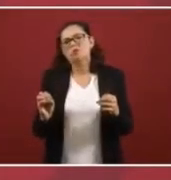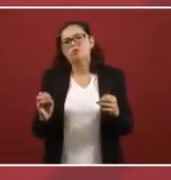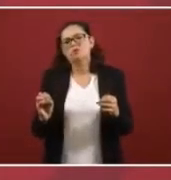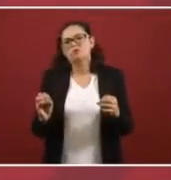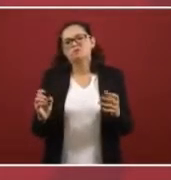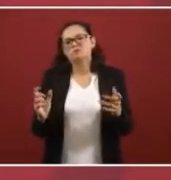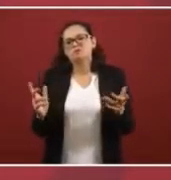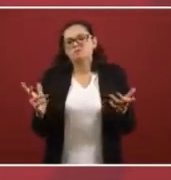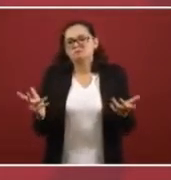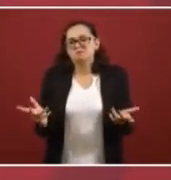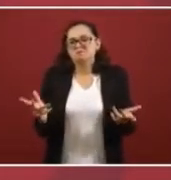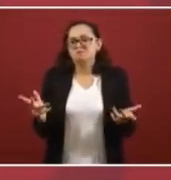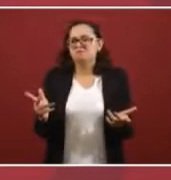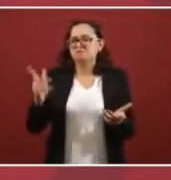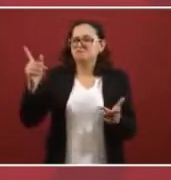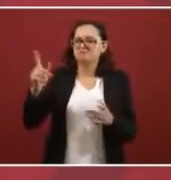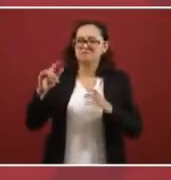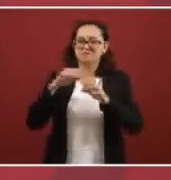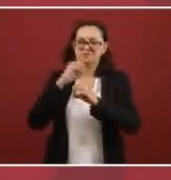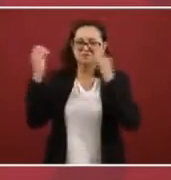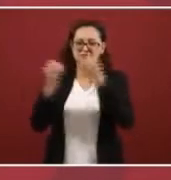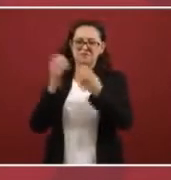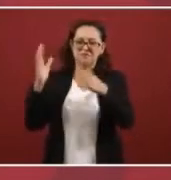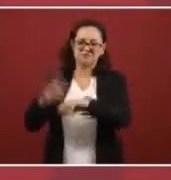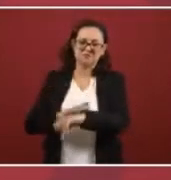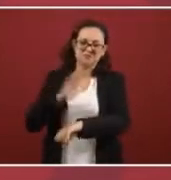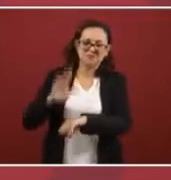bank or accounting,